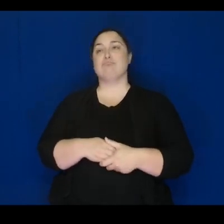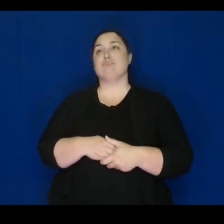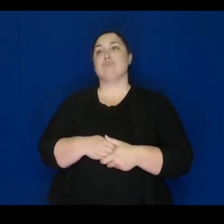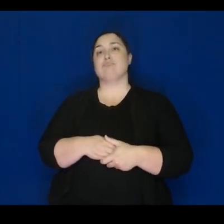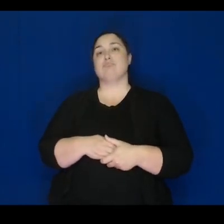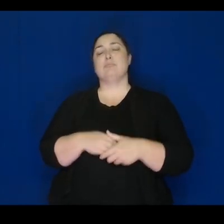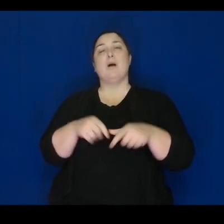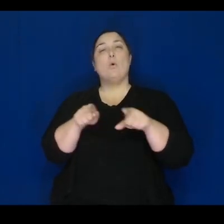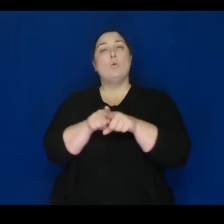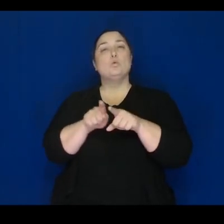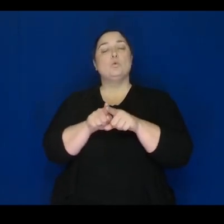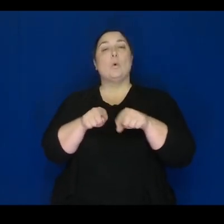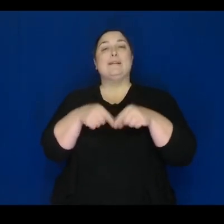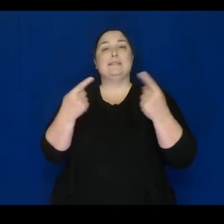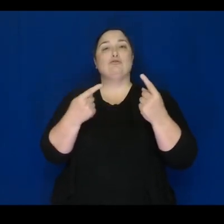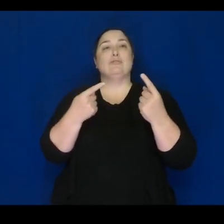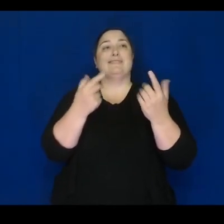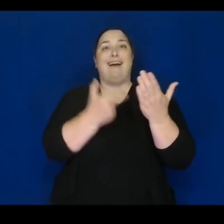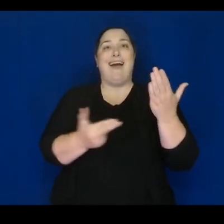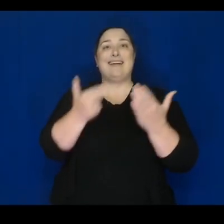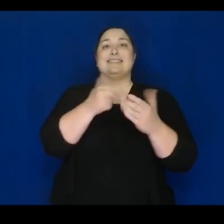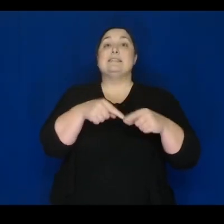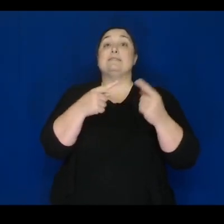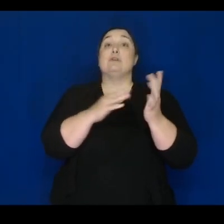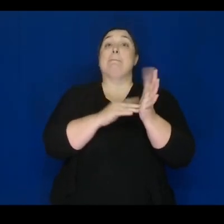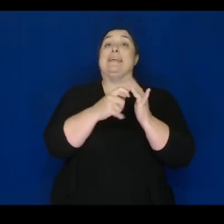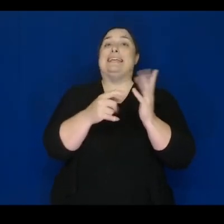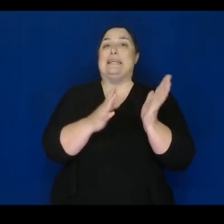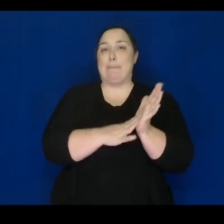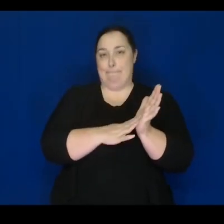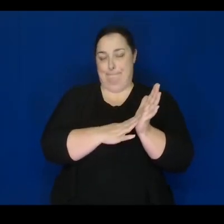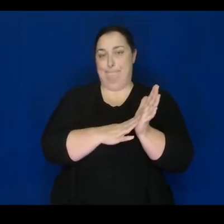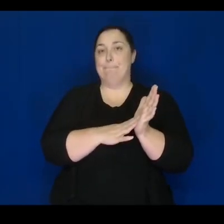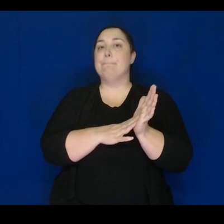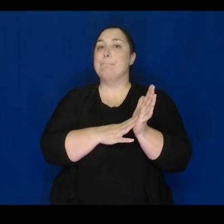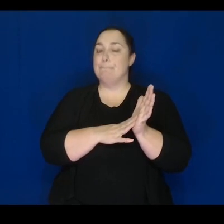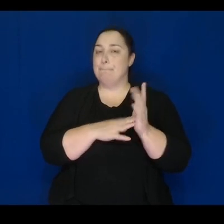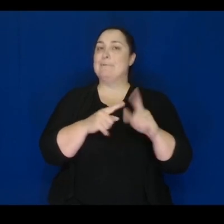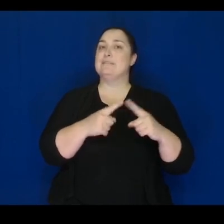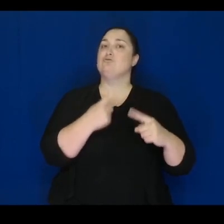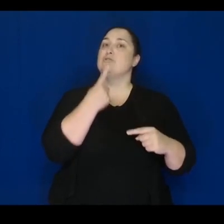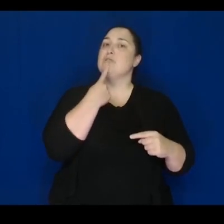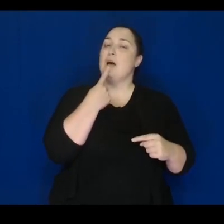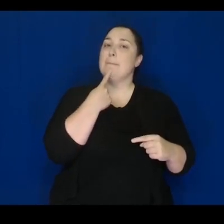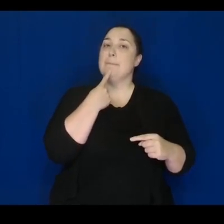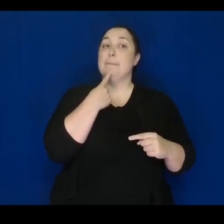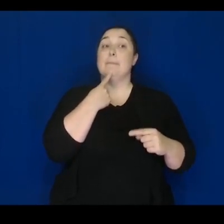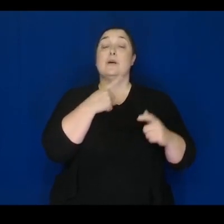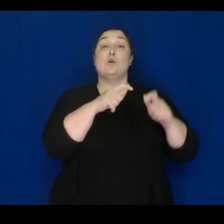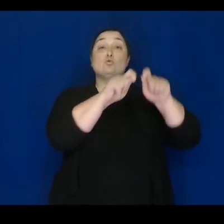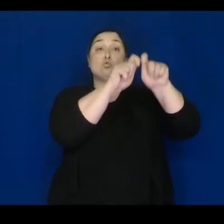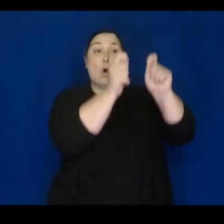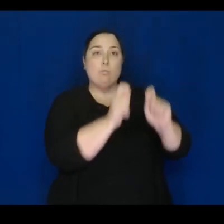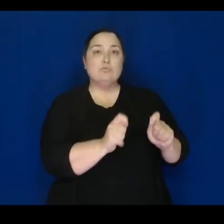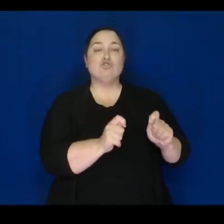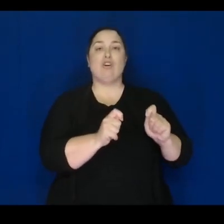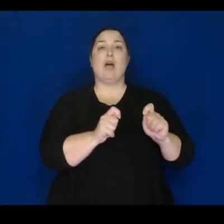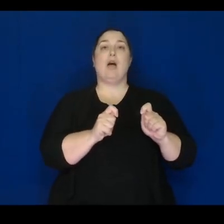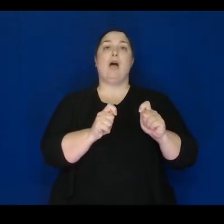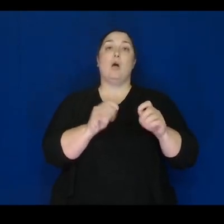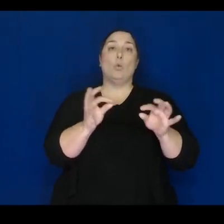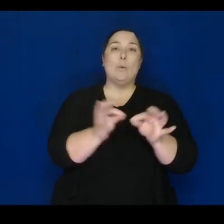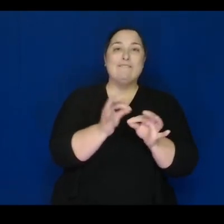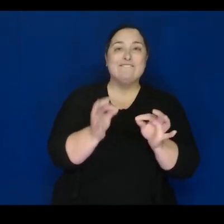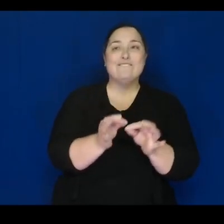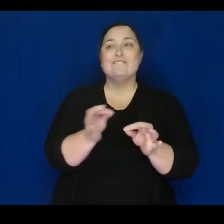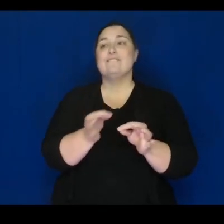focusing on different artists and their mediums as well. So exposing students to whether it's a sculpture or weaving, whether it's a